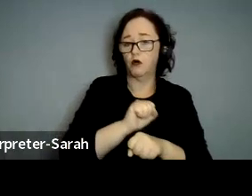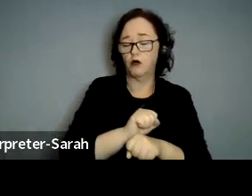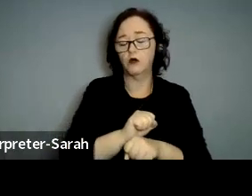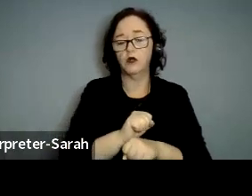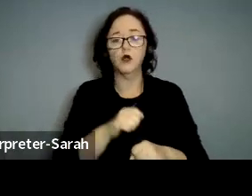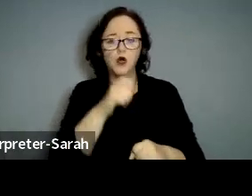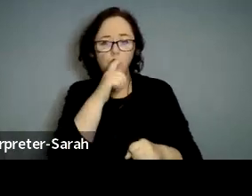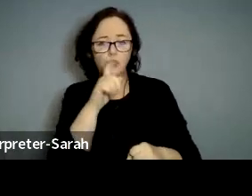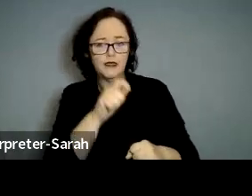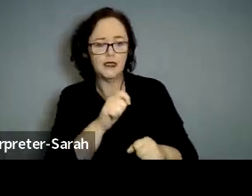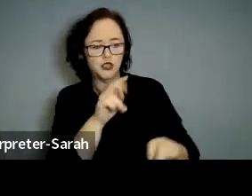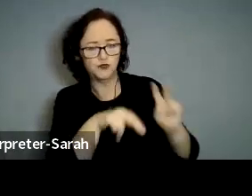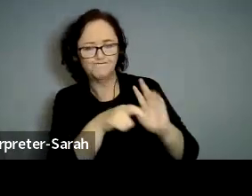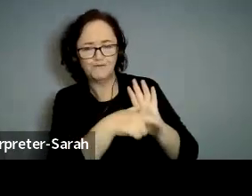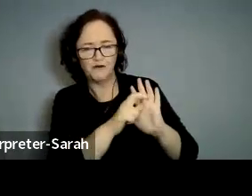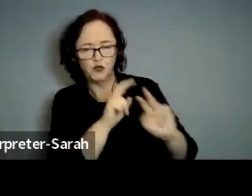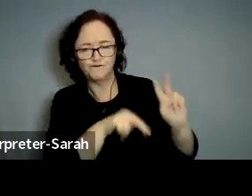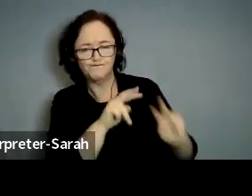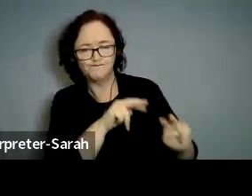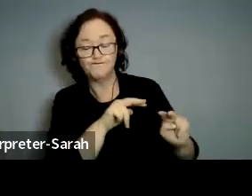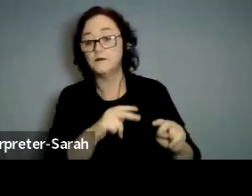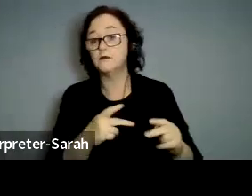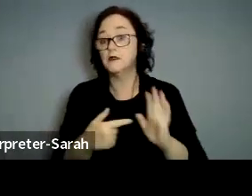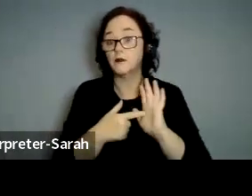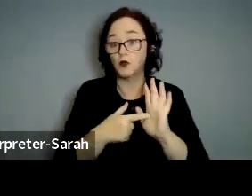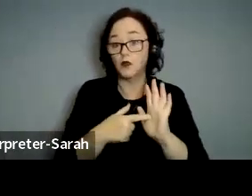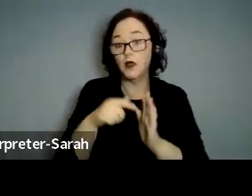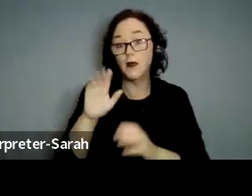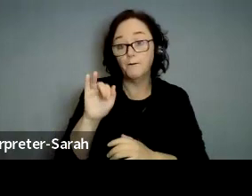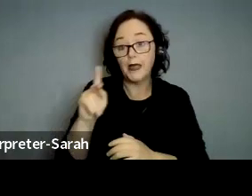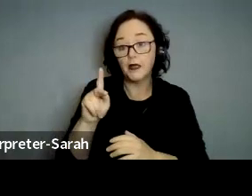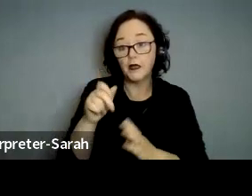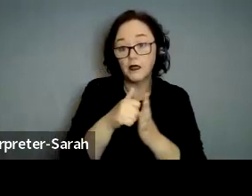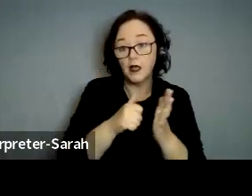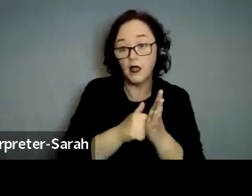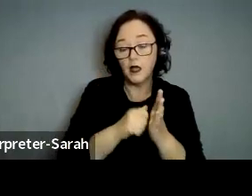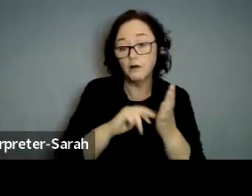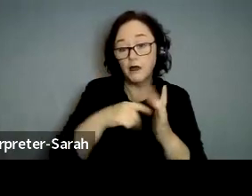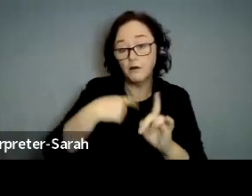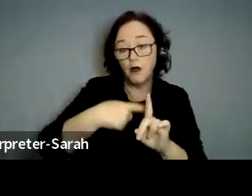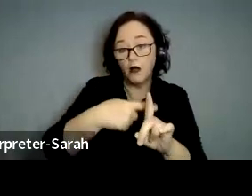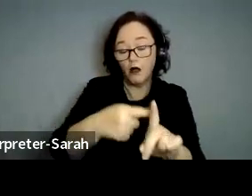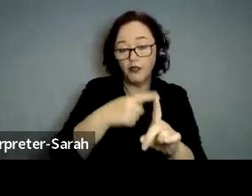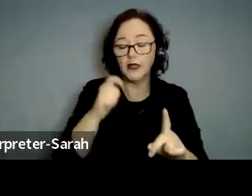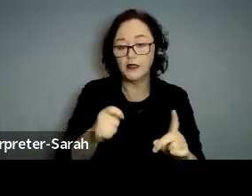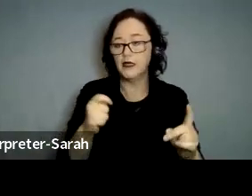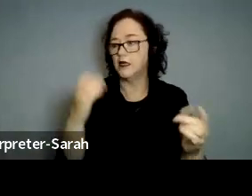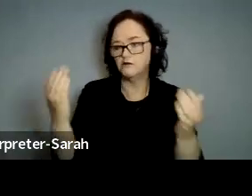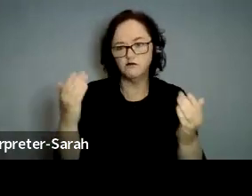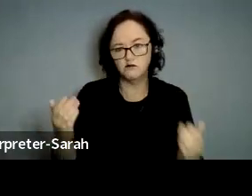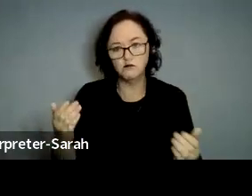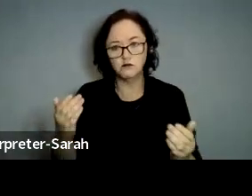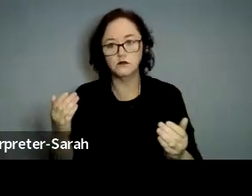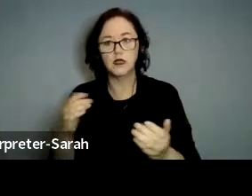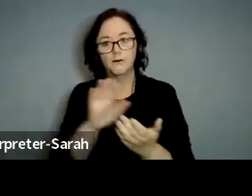cadence? For instance, we have a bank account. We should be reconciling that bank account every month, and somebody in